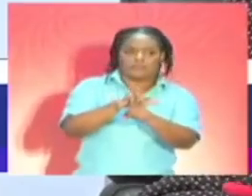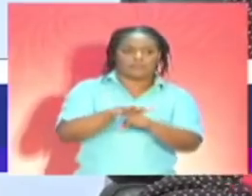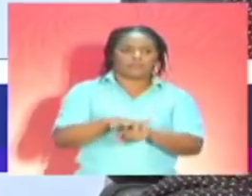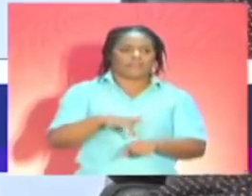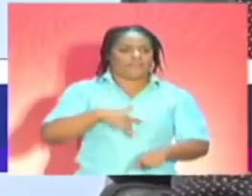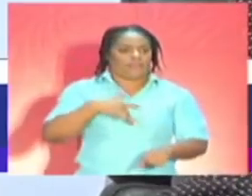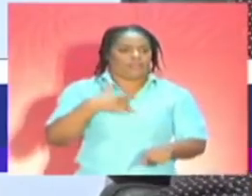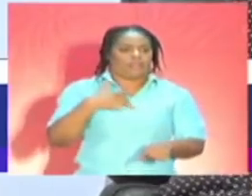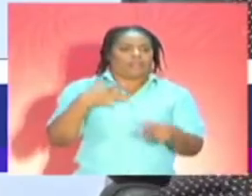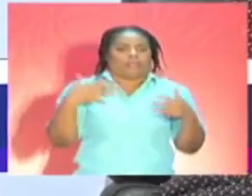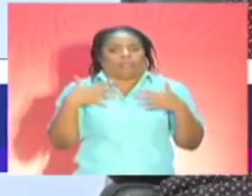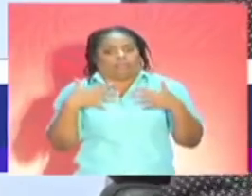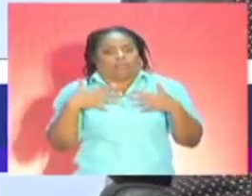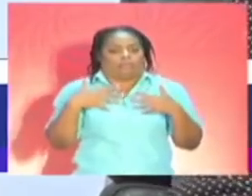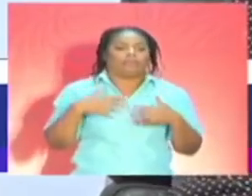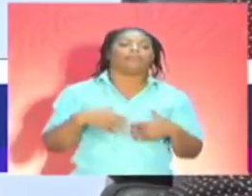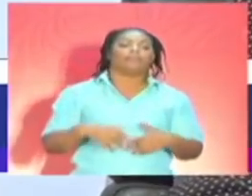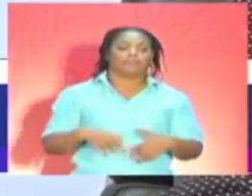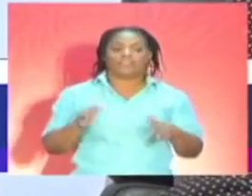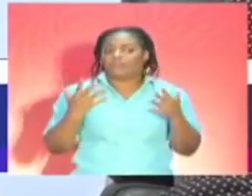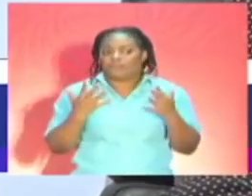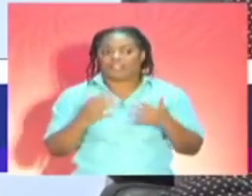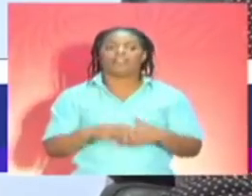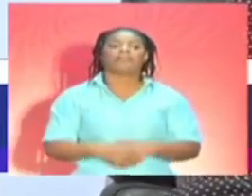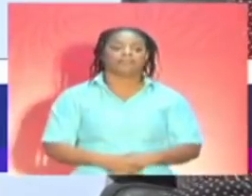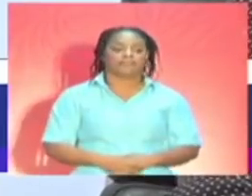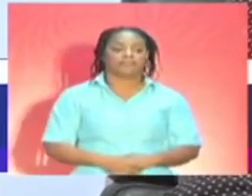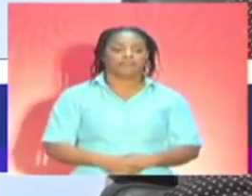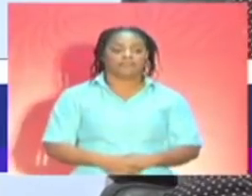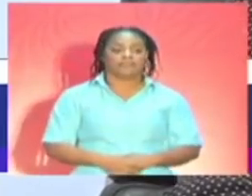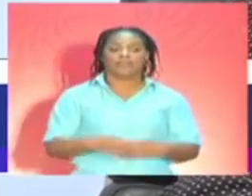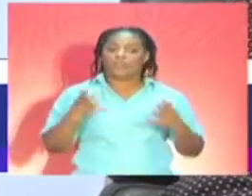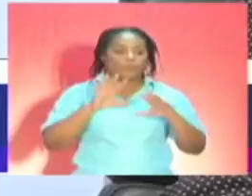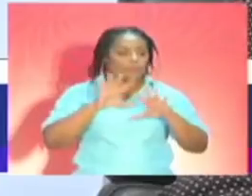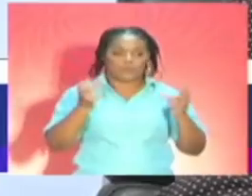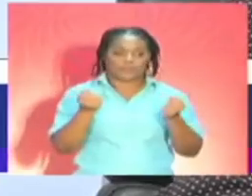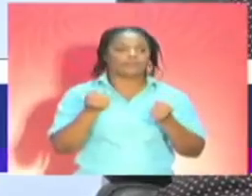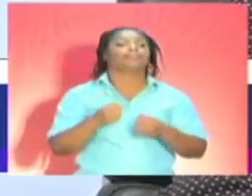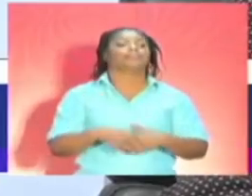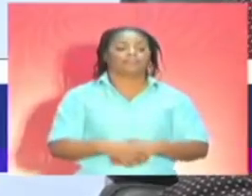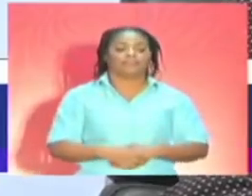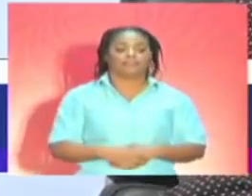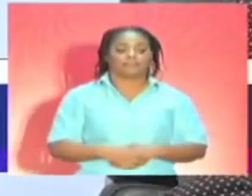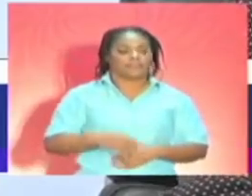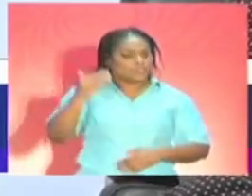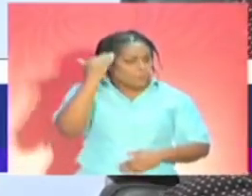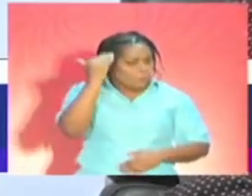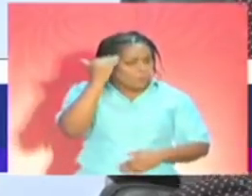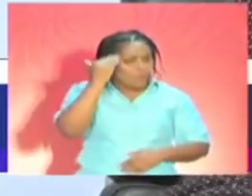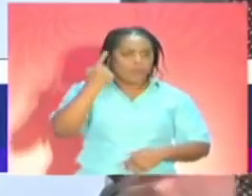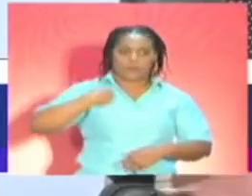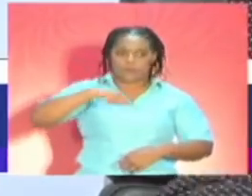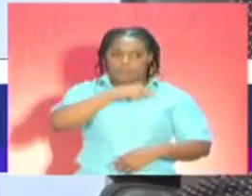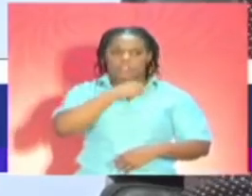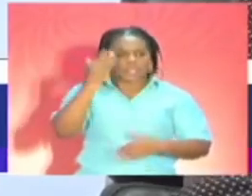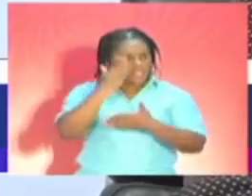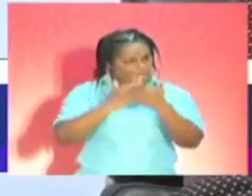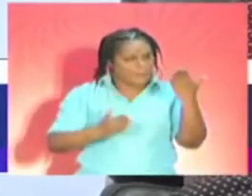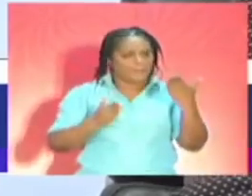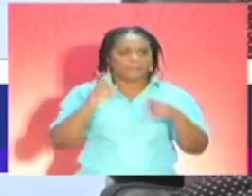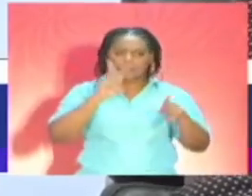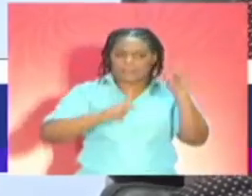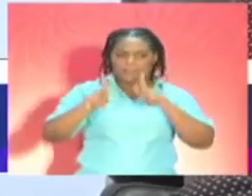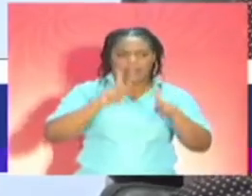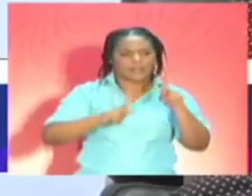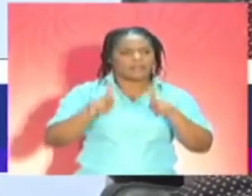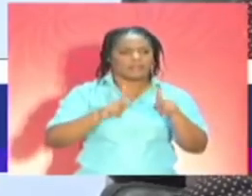way traumatized or without being unduly anxious. We are aware that for some persons, as Al said a short while